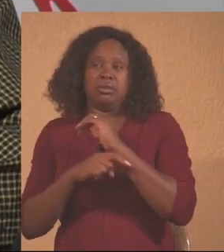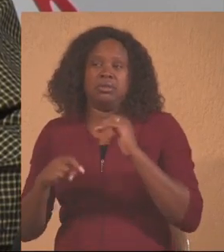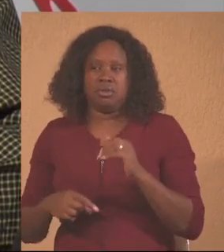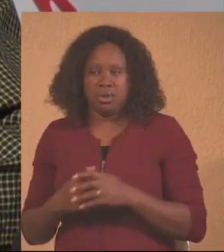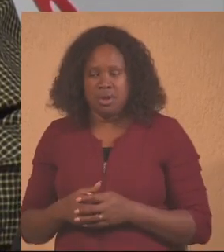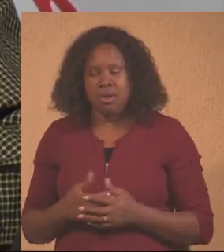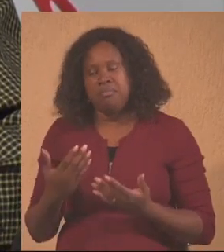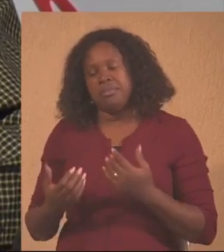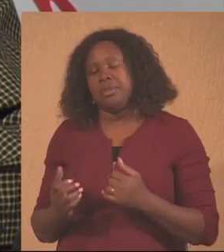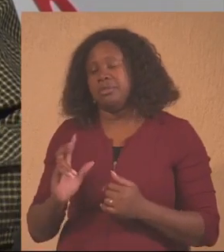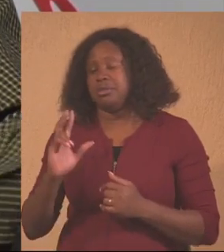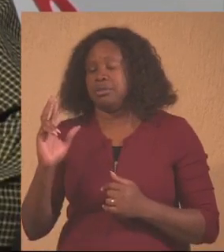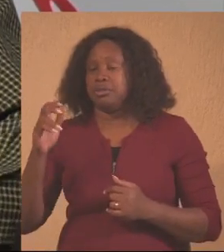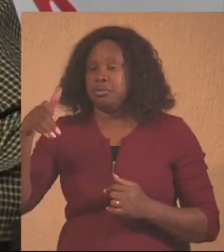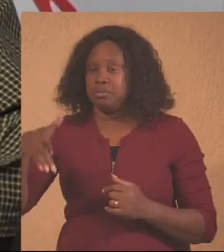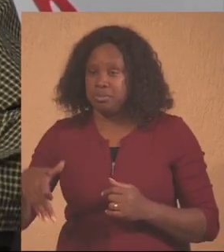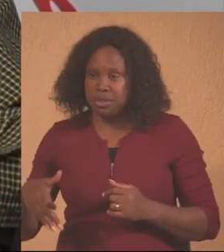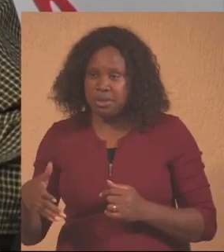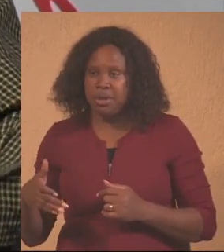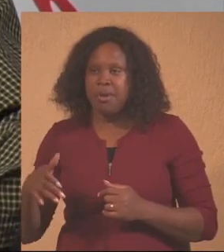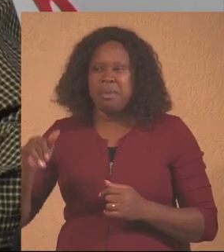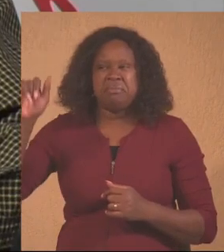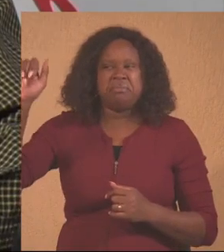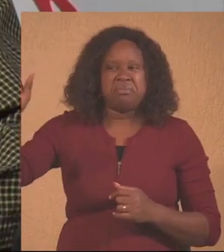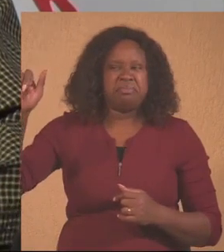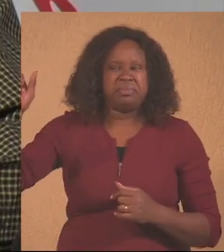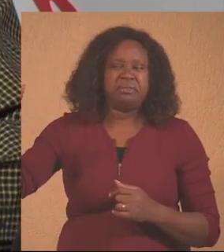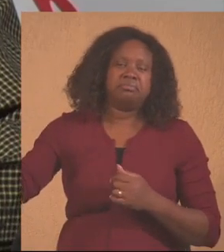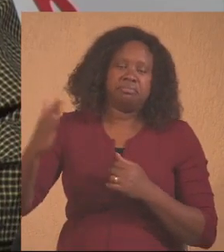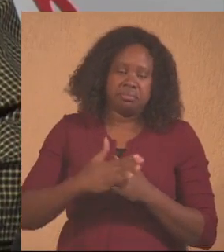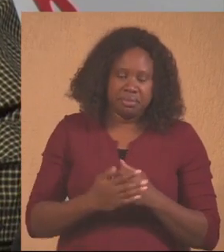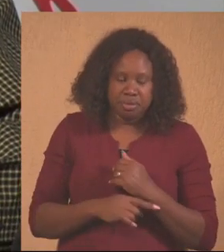or maybe we talk of other people who are